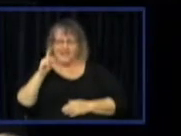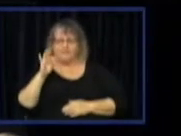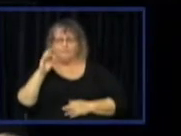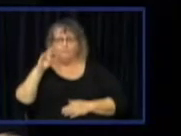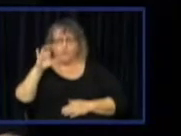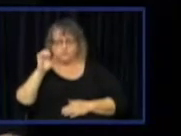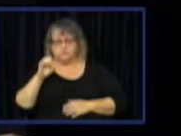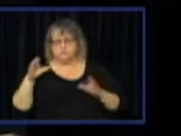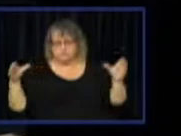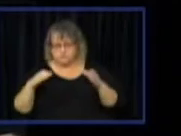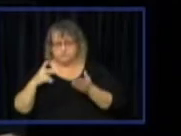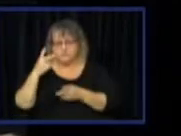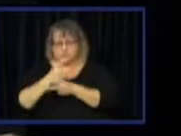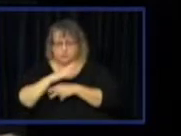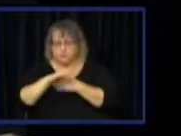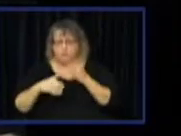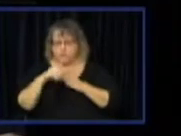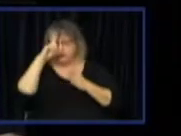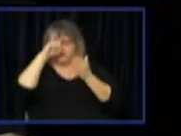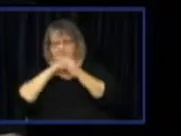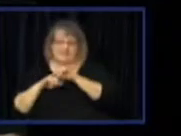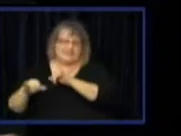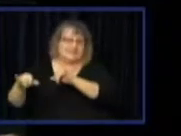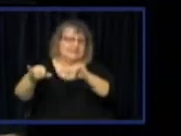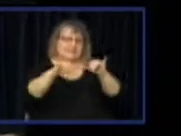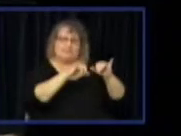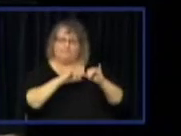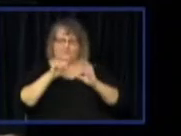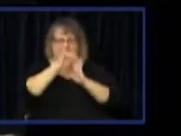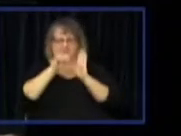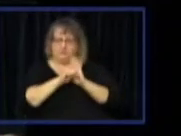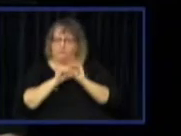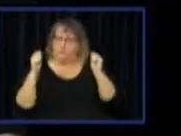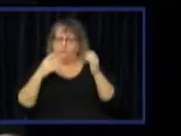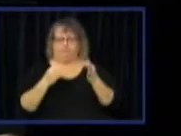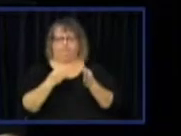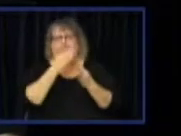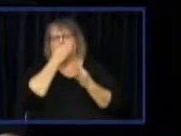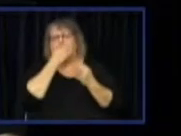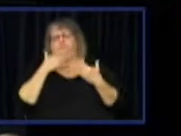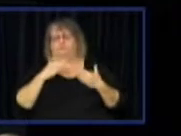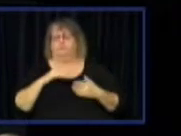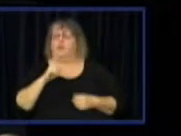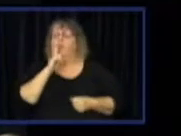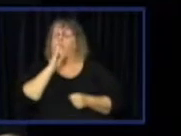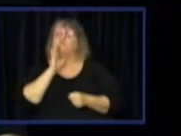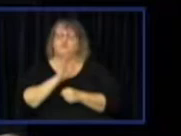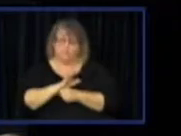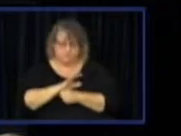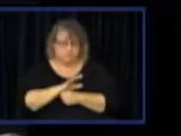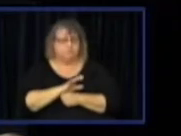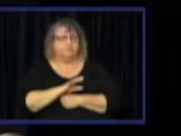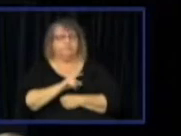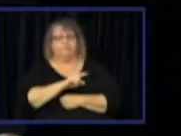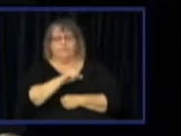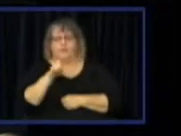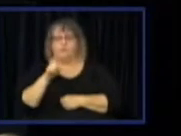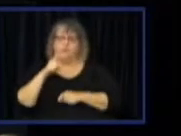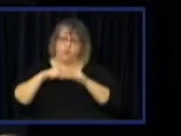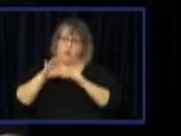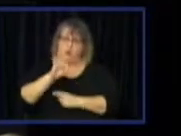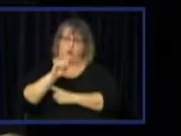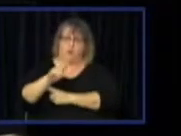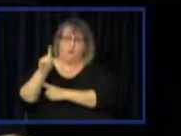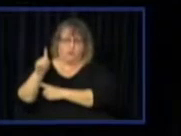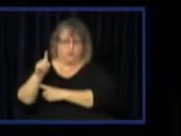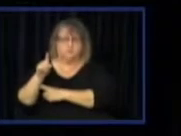we take care of stroke patients in the manner that's state of the art. And so I can assure the public that if you call